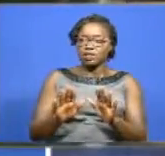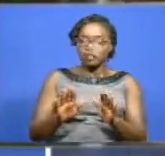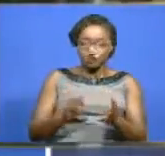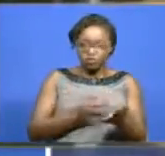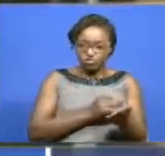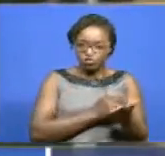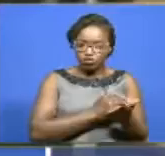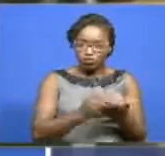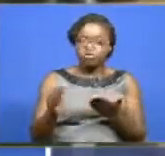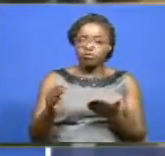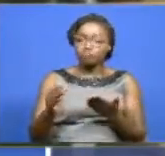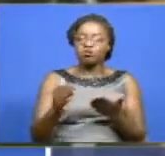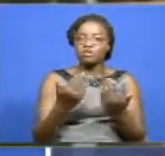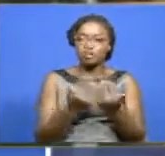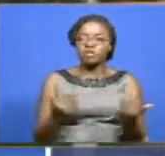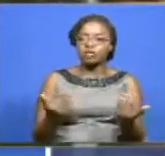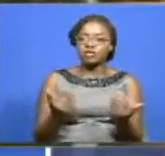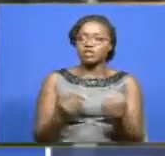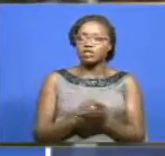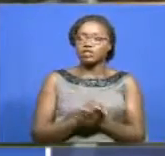children.